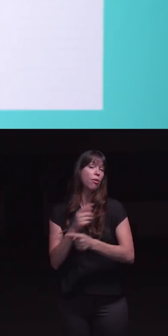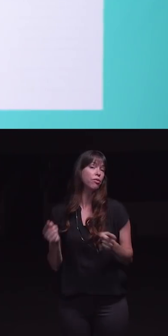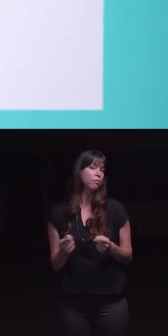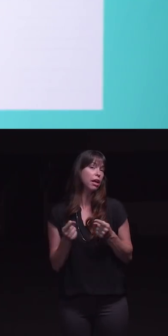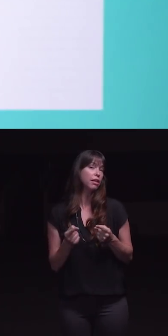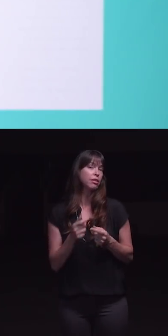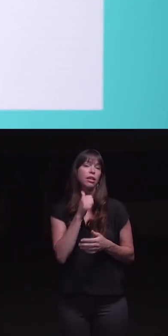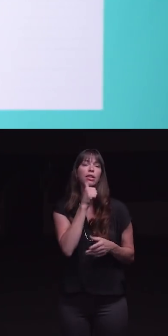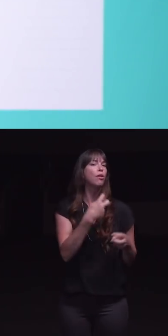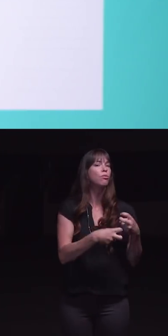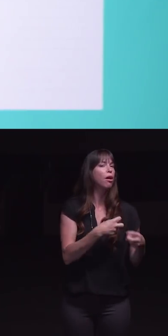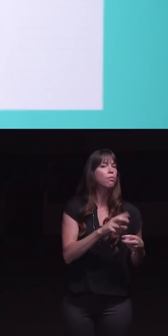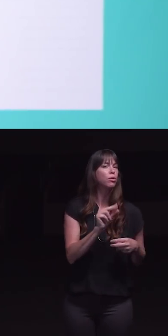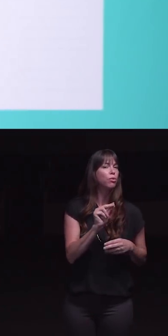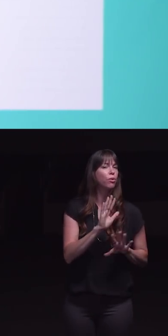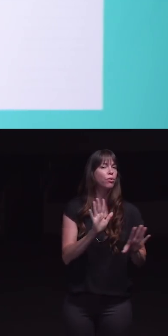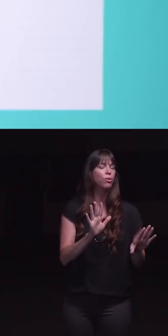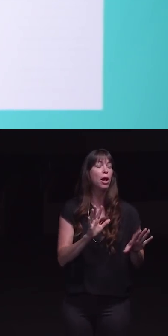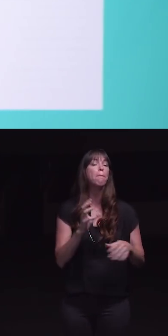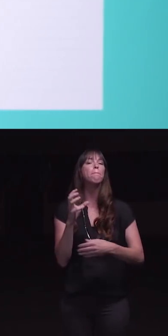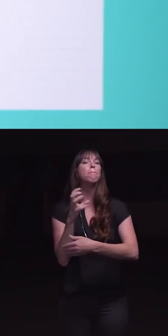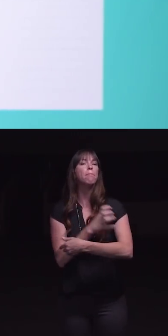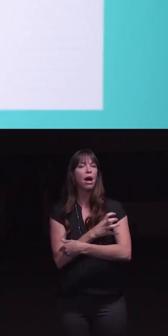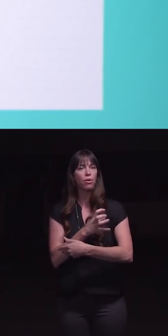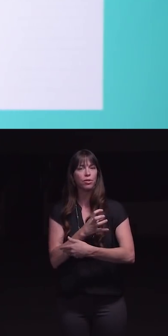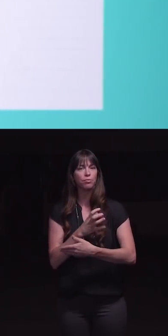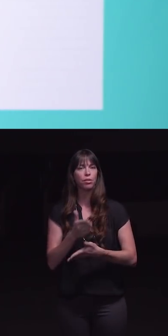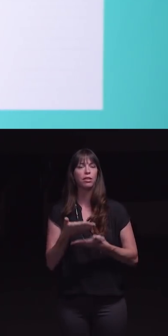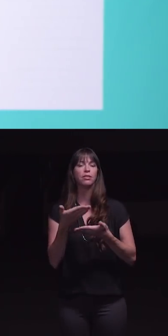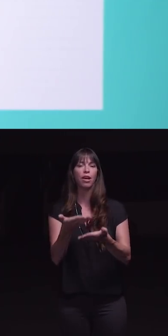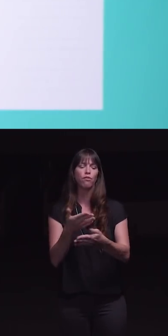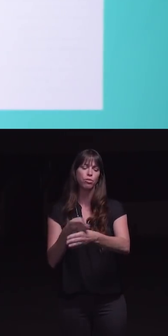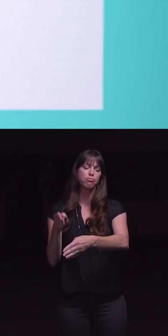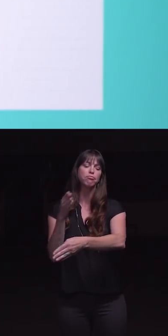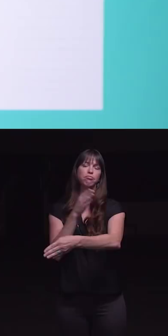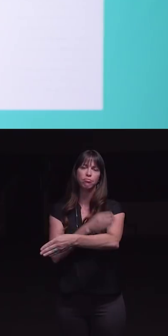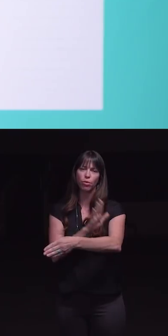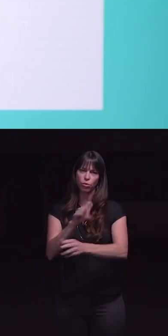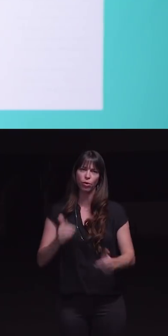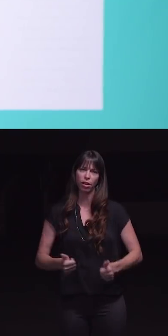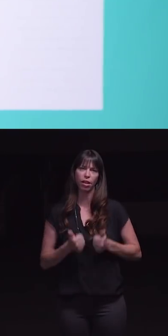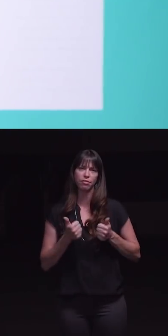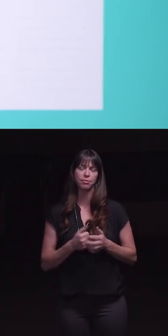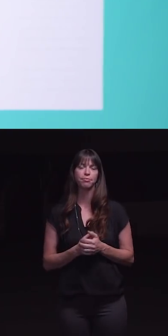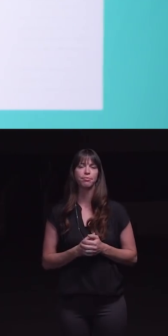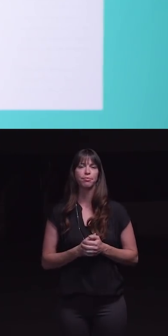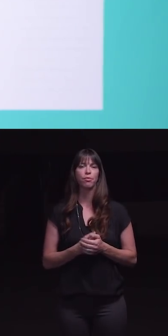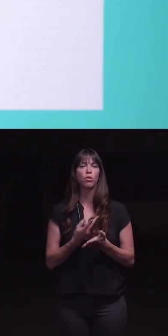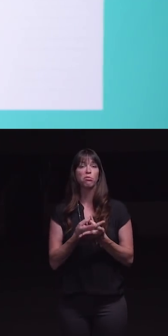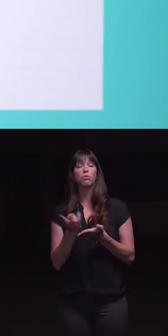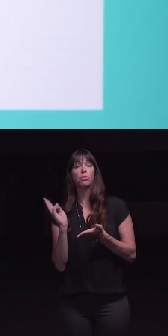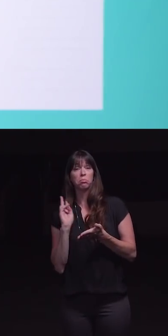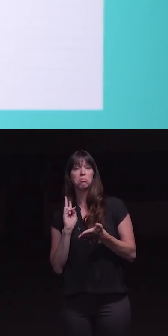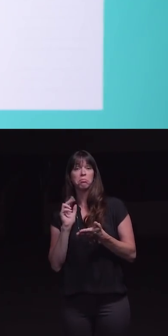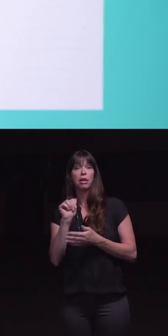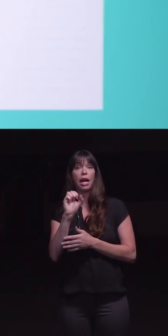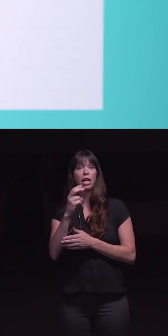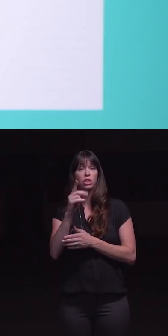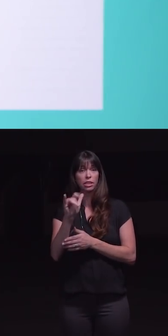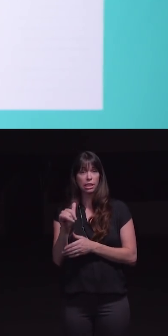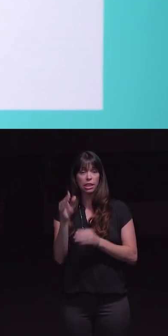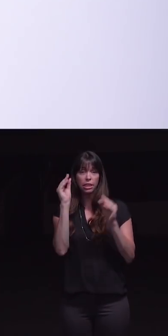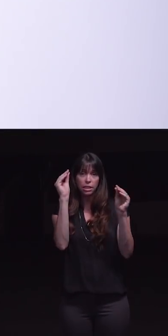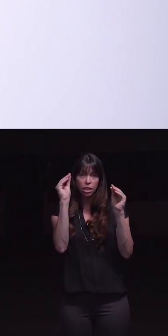the problem of pain, but the power of pain to bring progress into your life. Over the last couple of weeks, Ashley has been teaching